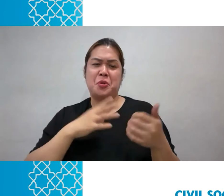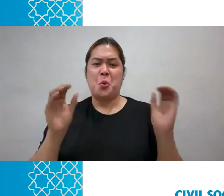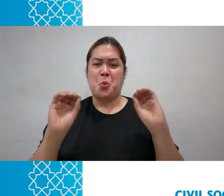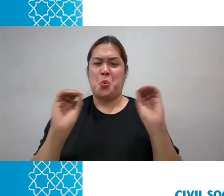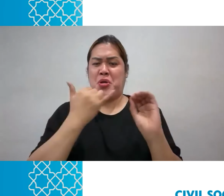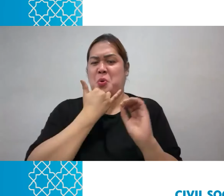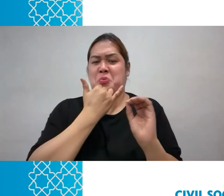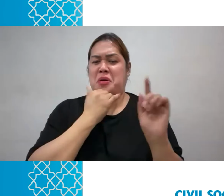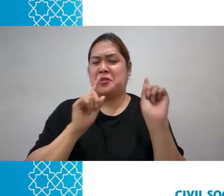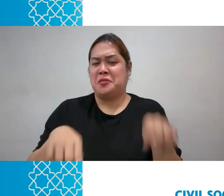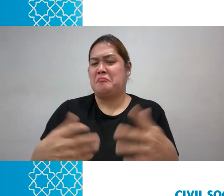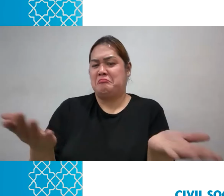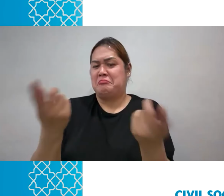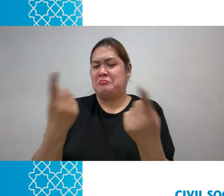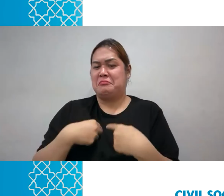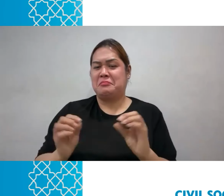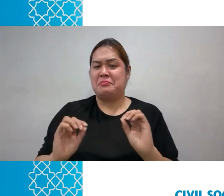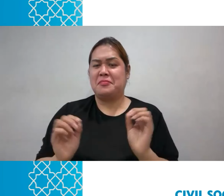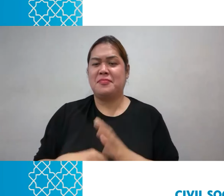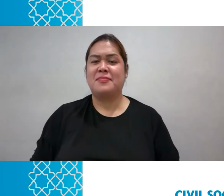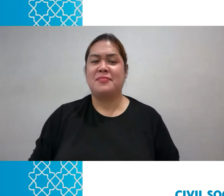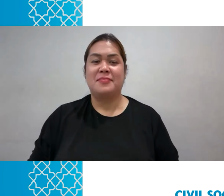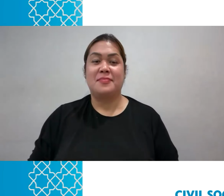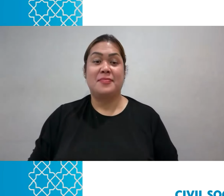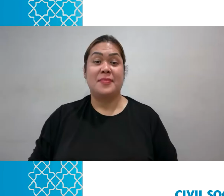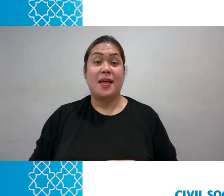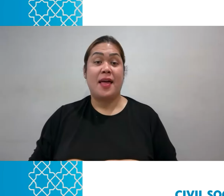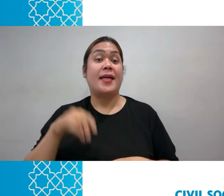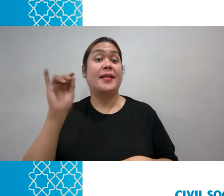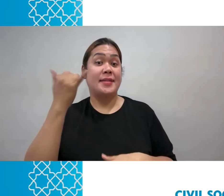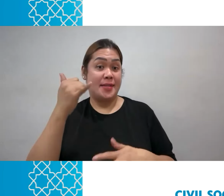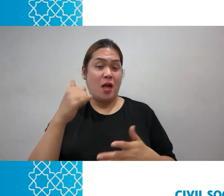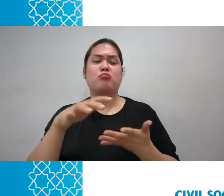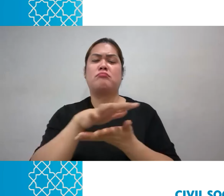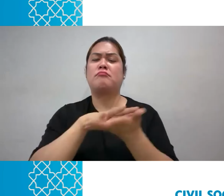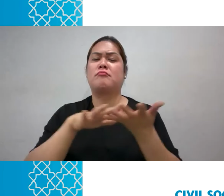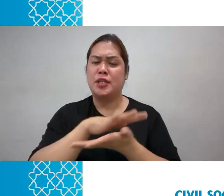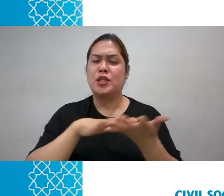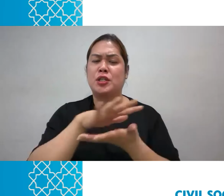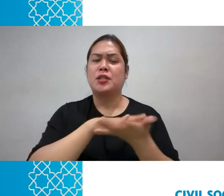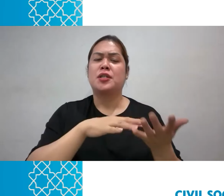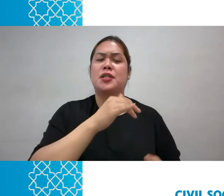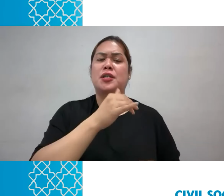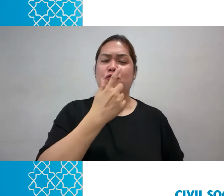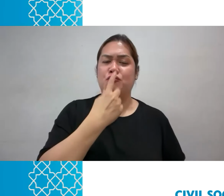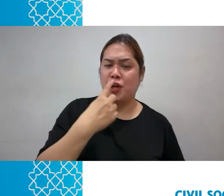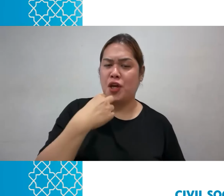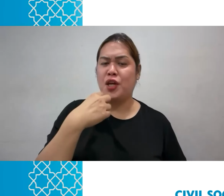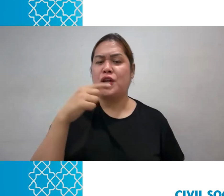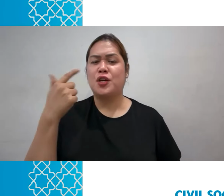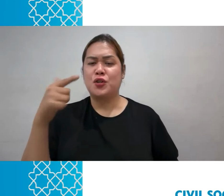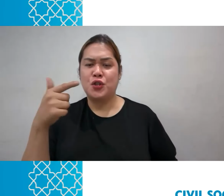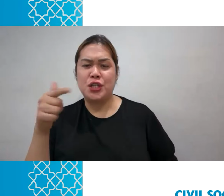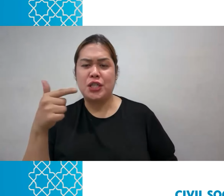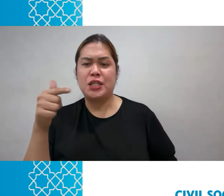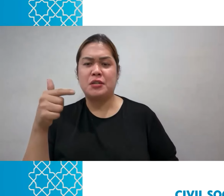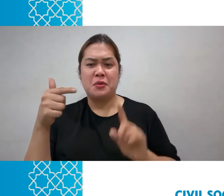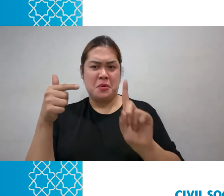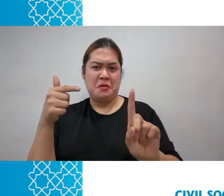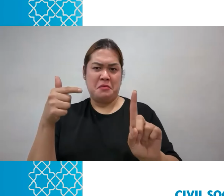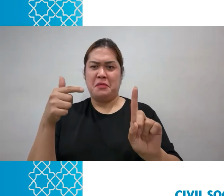Yes, definitely a mix of yellows and reds. I think I see one green, one or two greens. Yes. Okay, I see